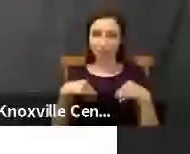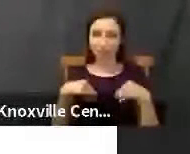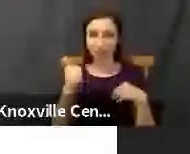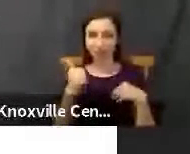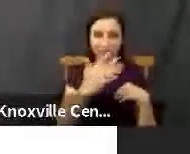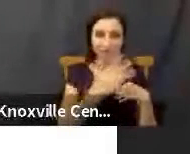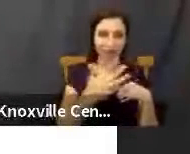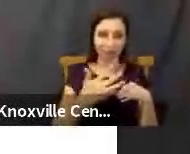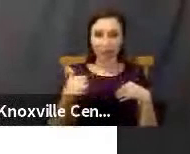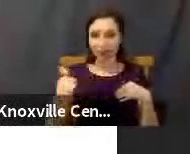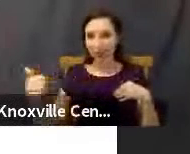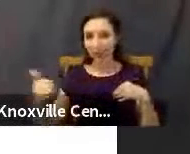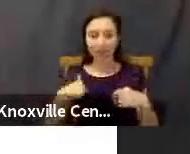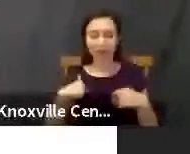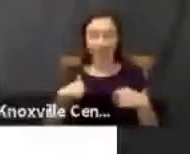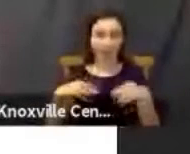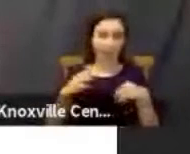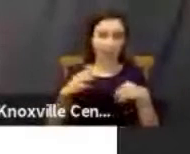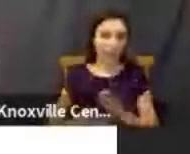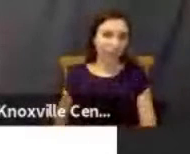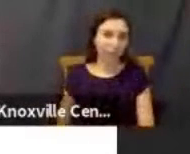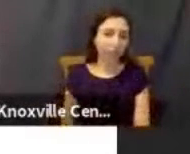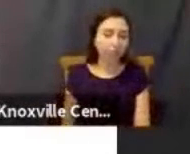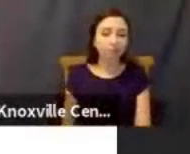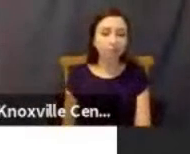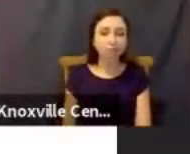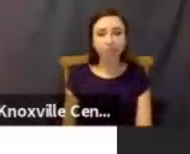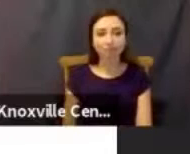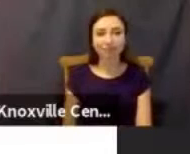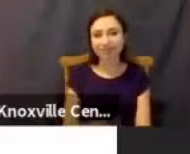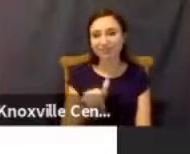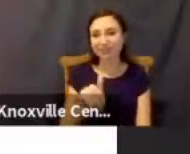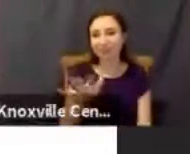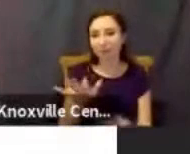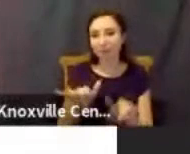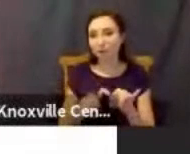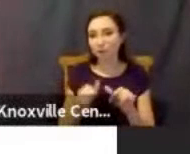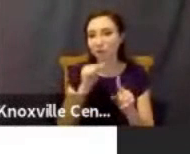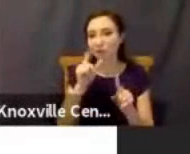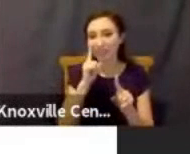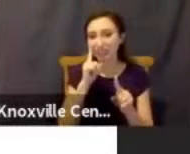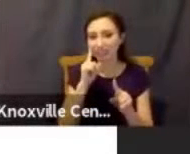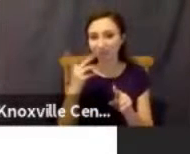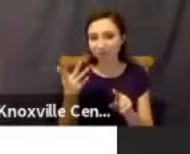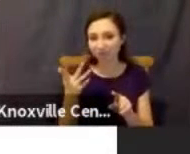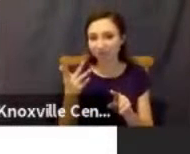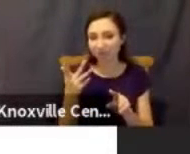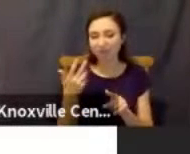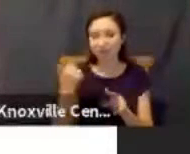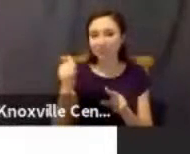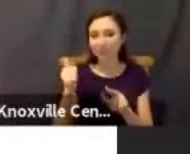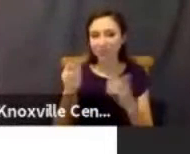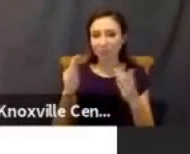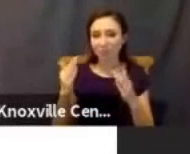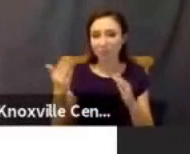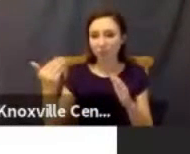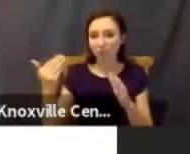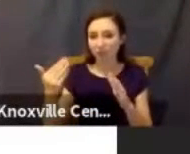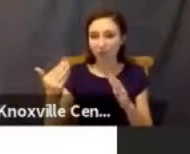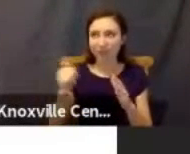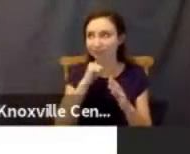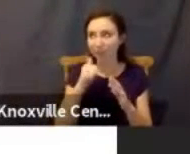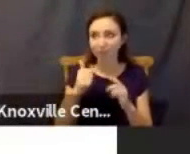10 and 5 and 10. I'm fine with that. Those metrics, I don't think 10 versus 15 makes